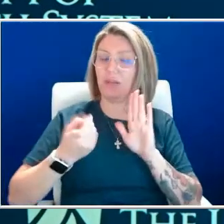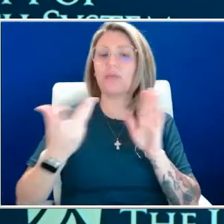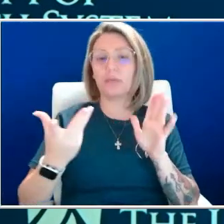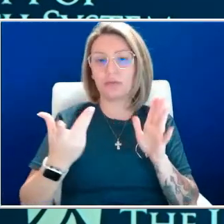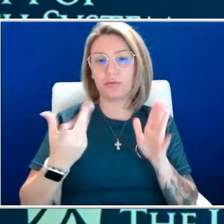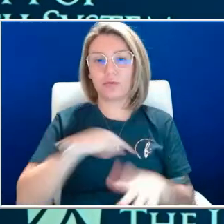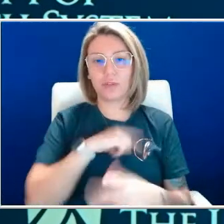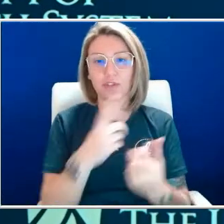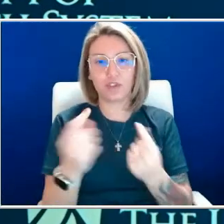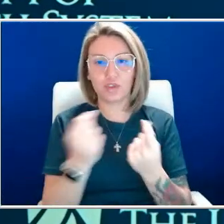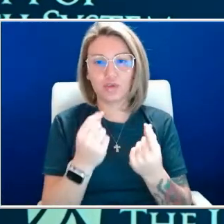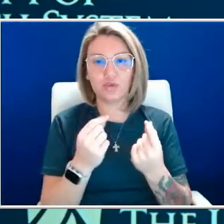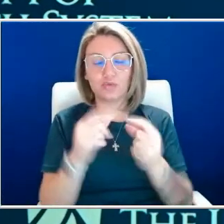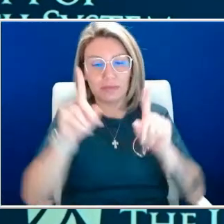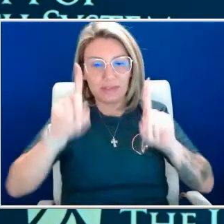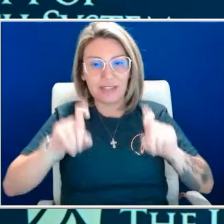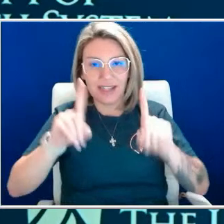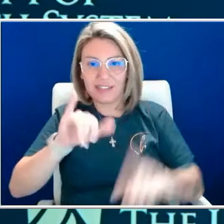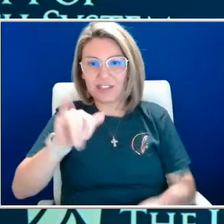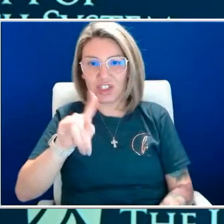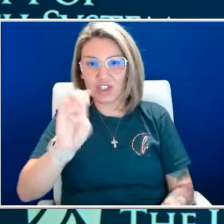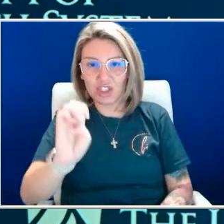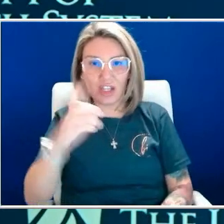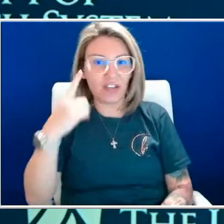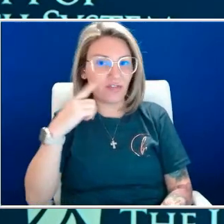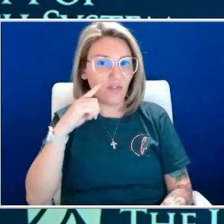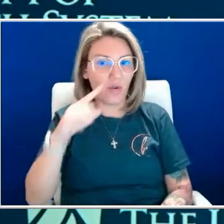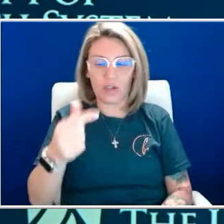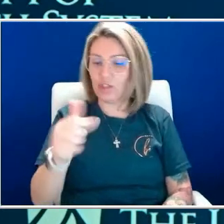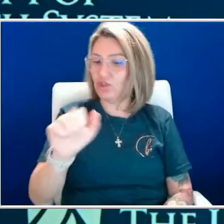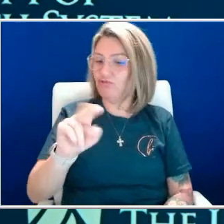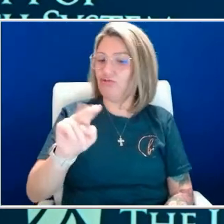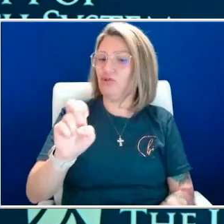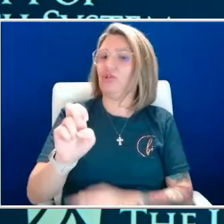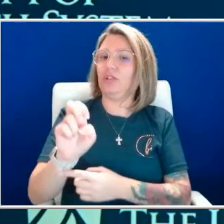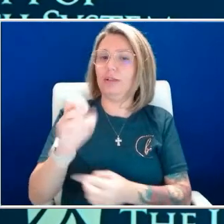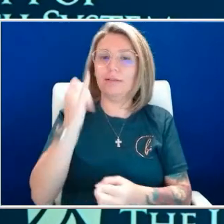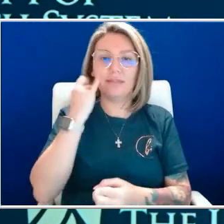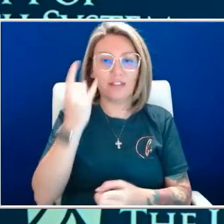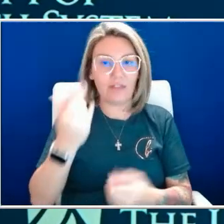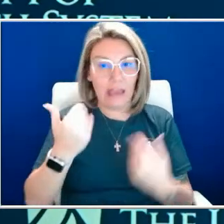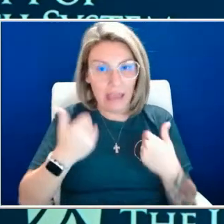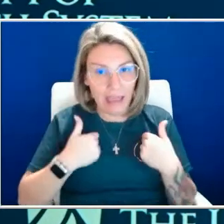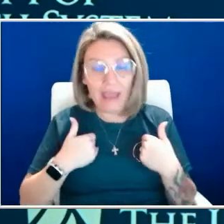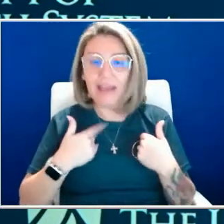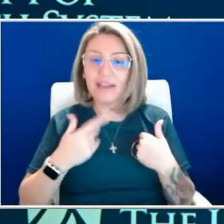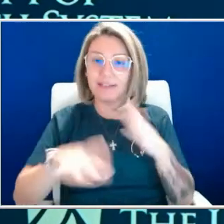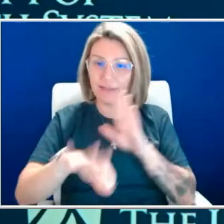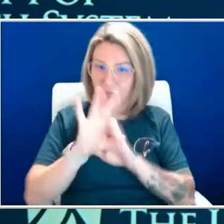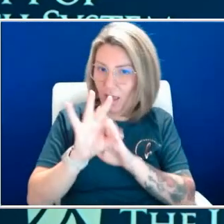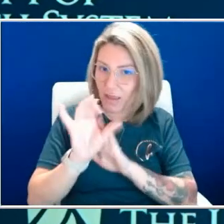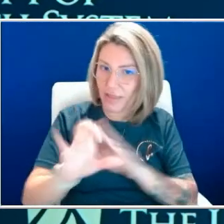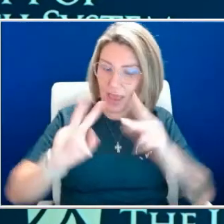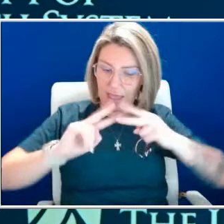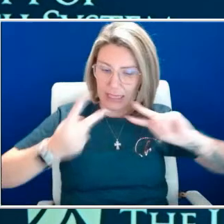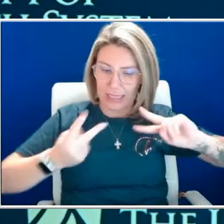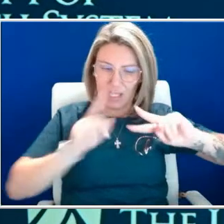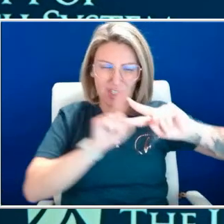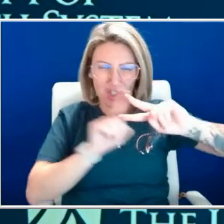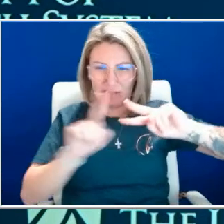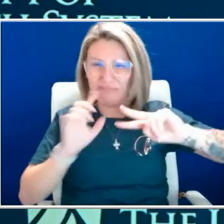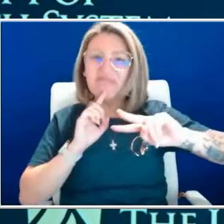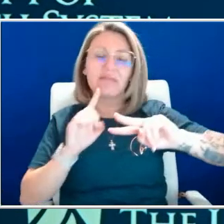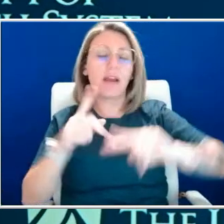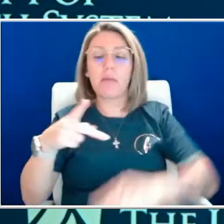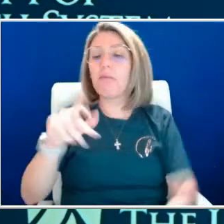end up testing Jackie for a gene to see if she has that, and if there is a gene that we find that is what we call pathogenic,